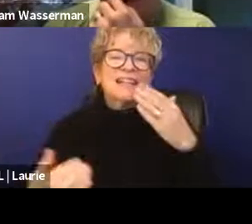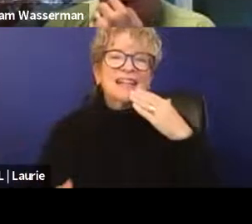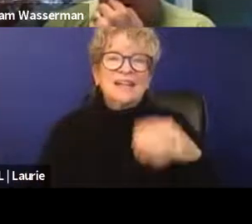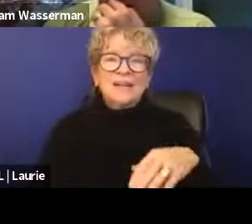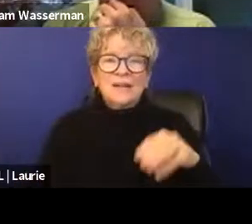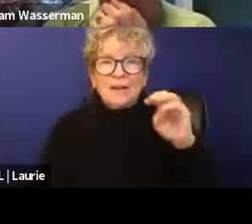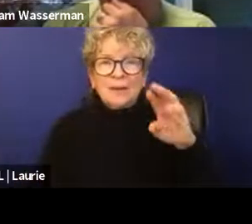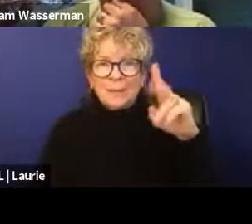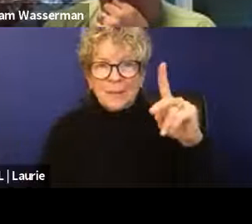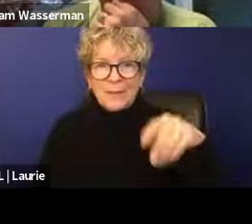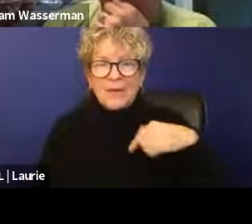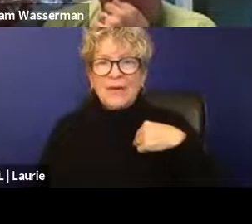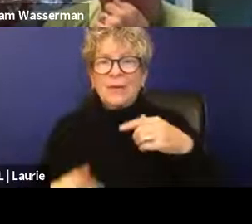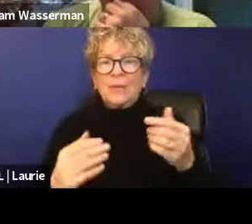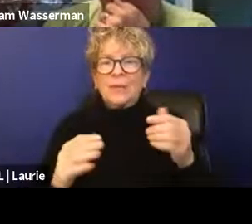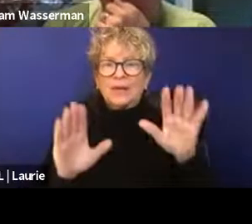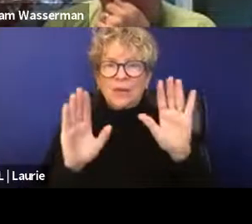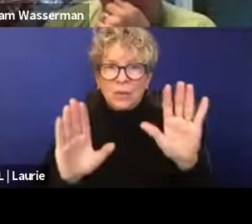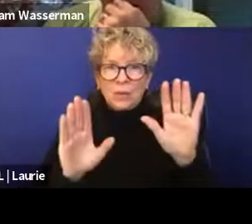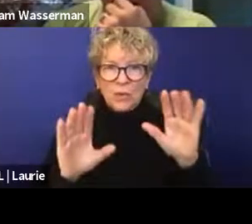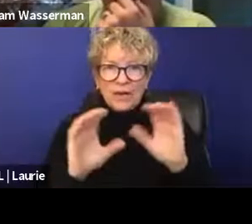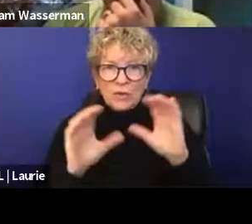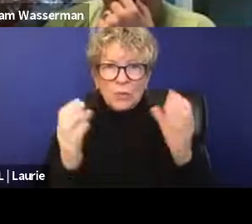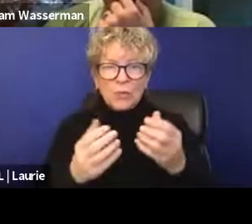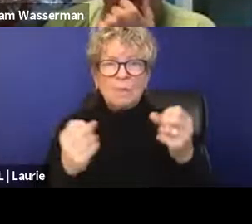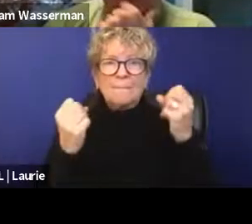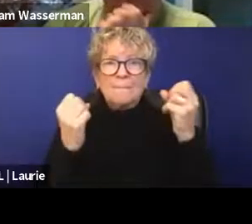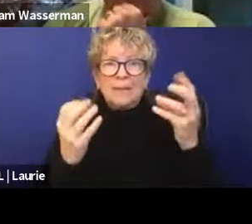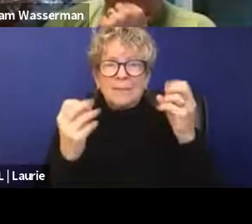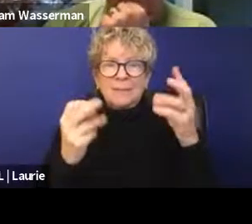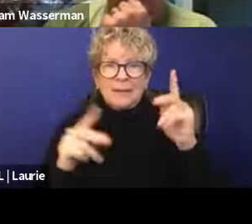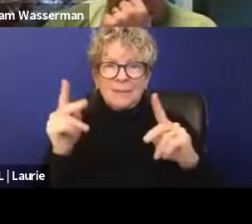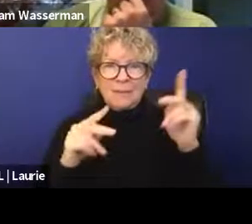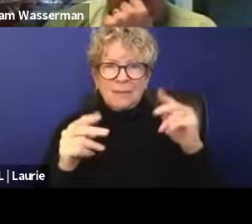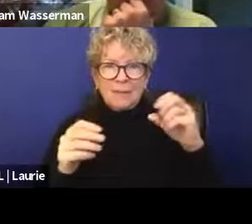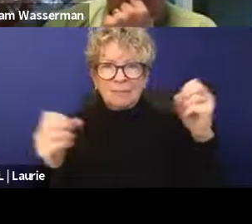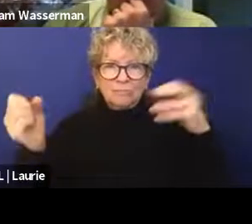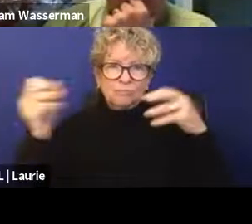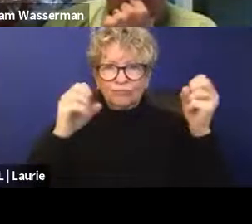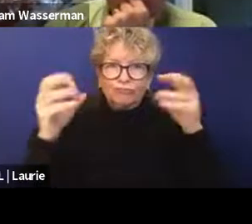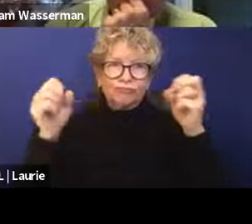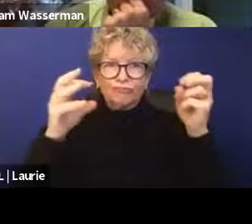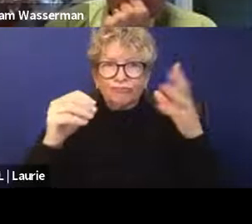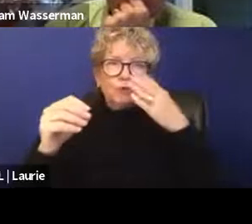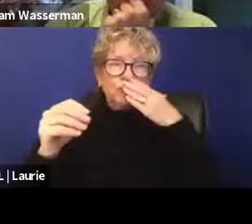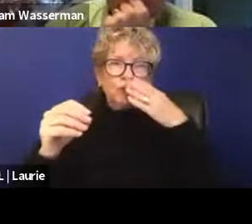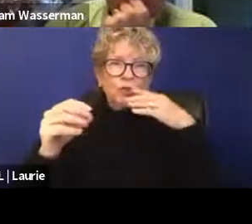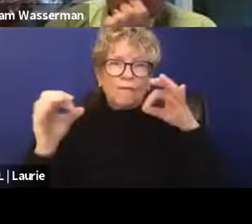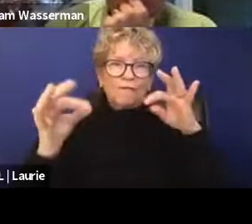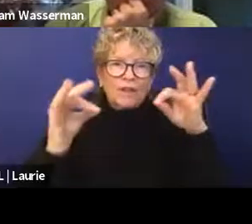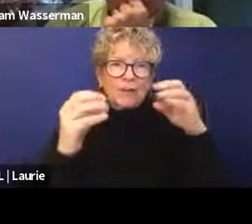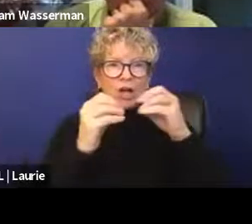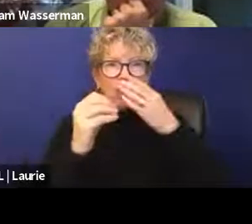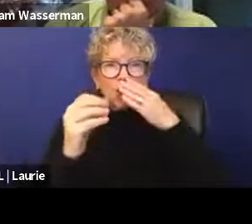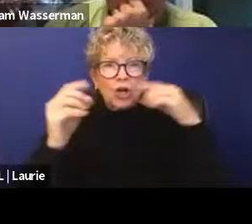great group. Everybody participated. Lots of great feedback and thoughts. So luckily, a lot of